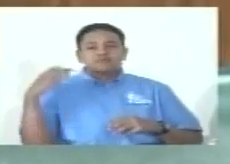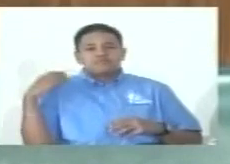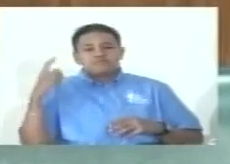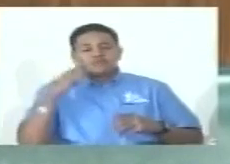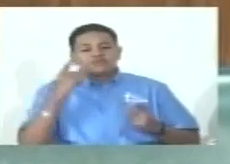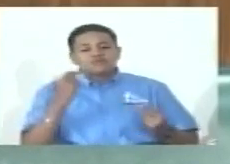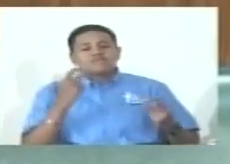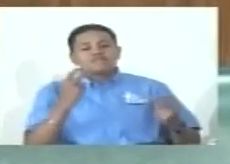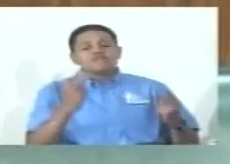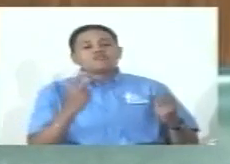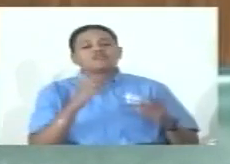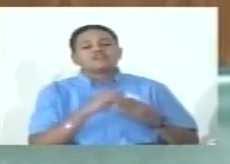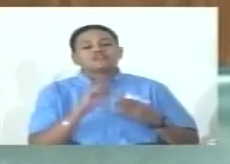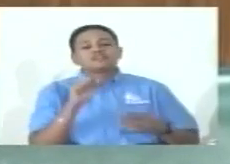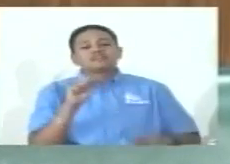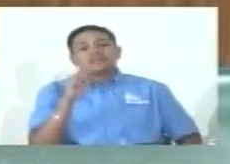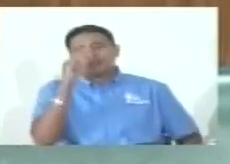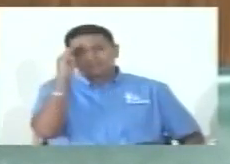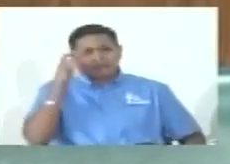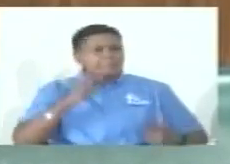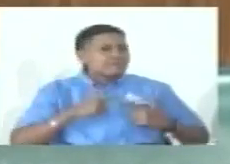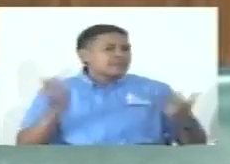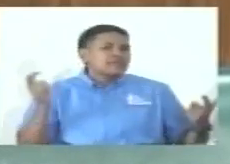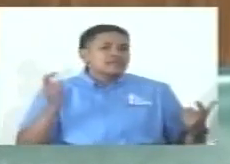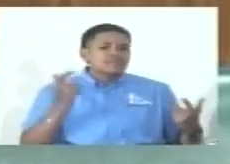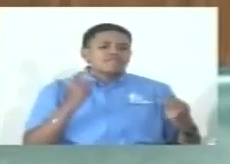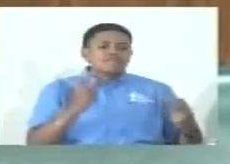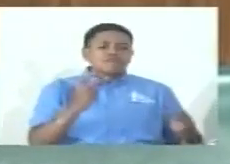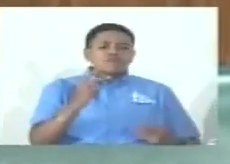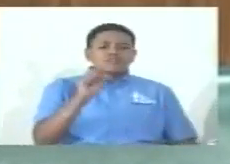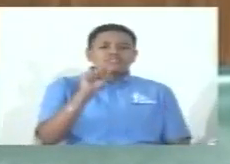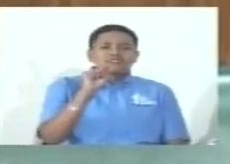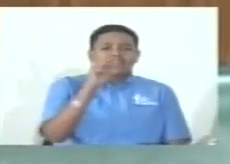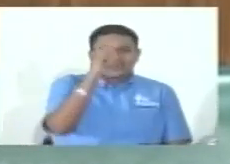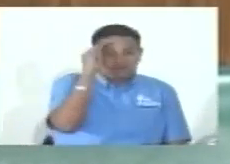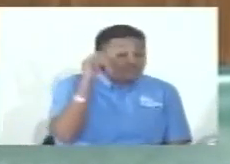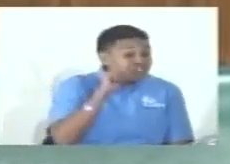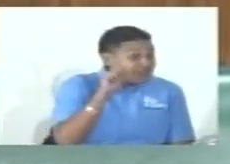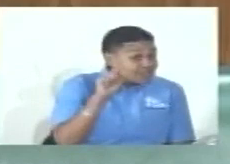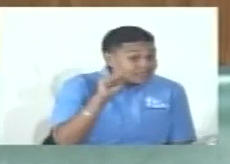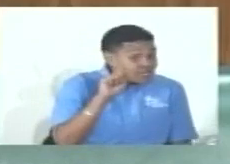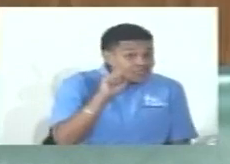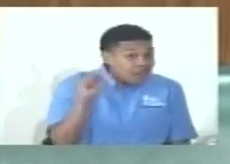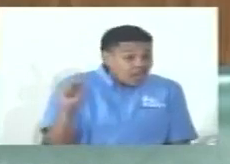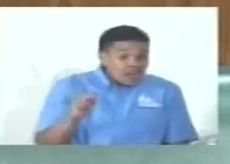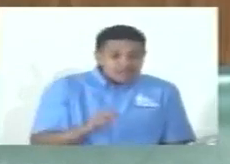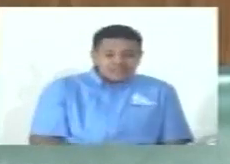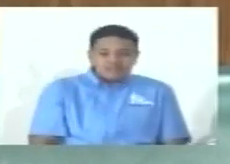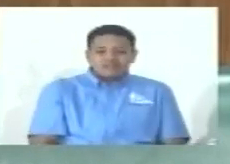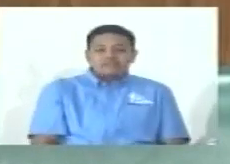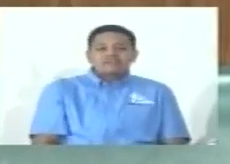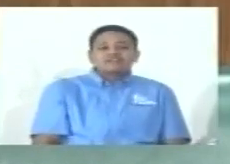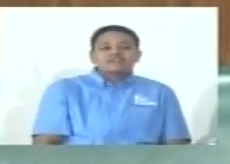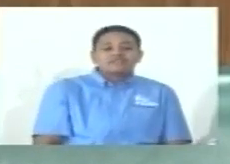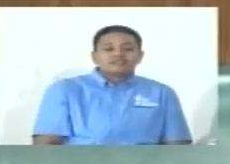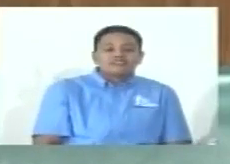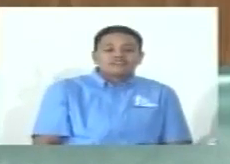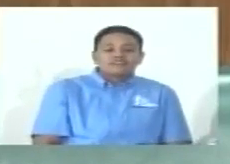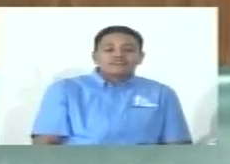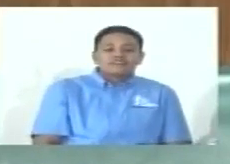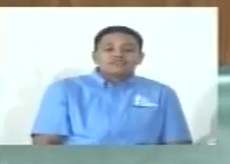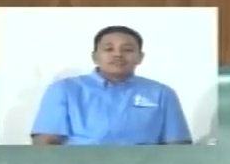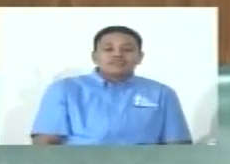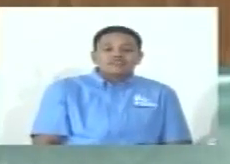Big funeral. St. Mary, not St. Anne. And all of a sudden, you're right,